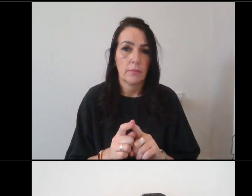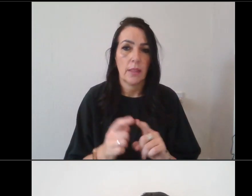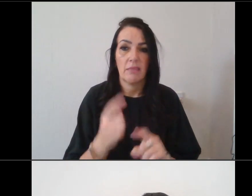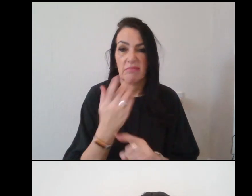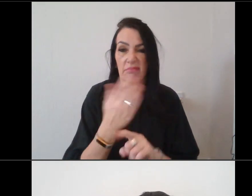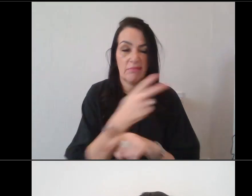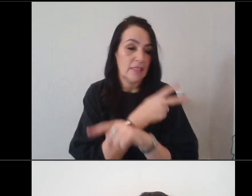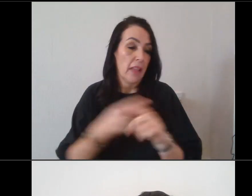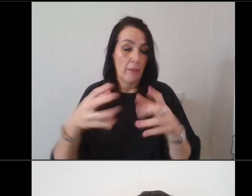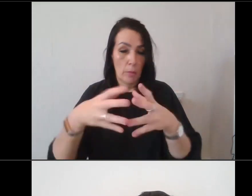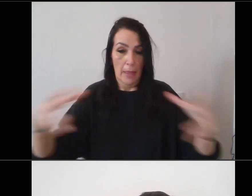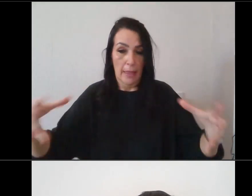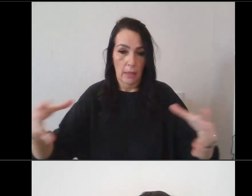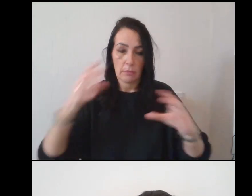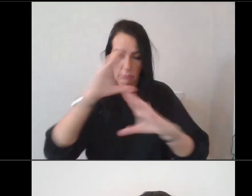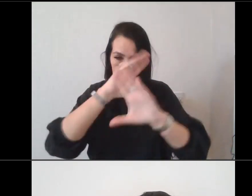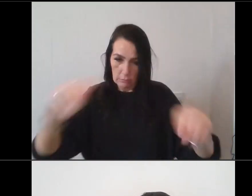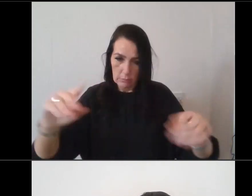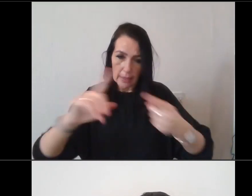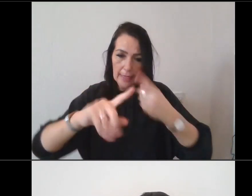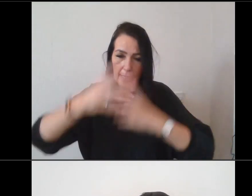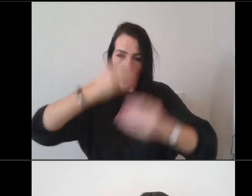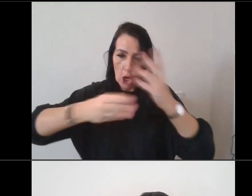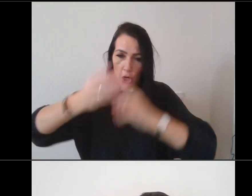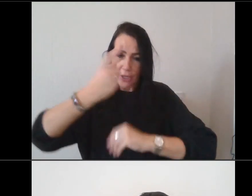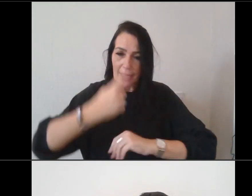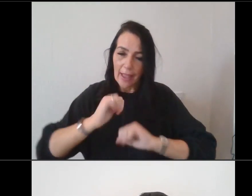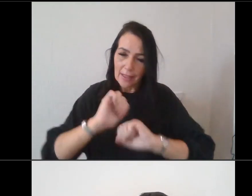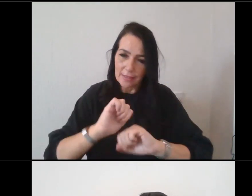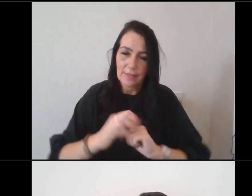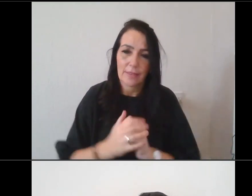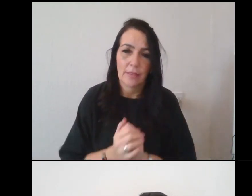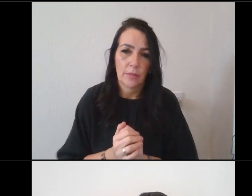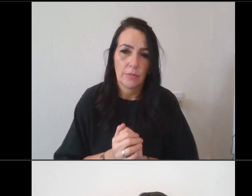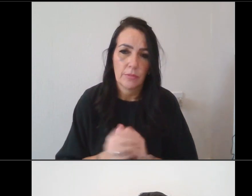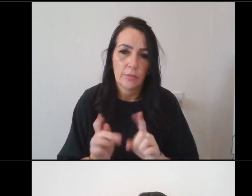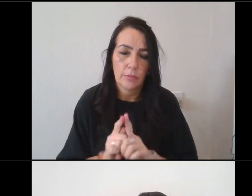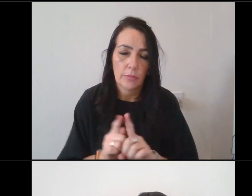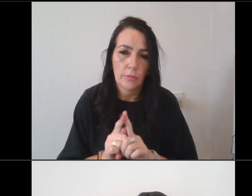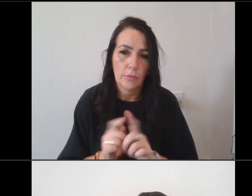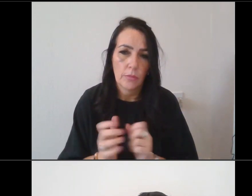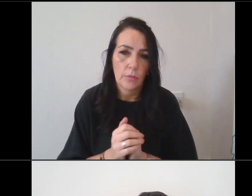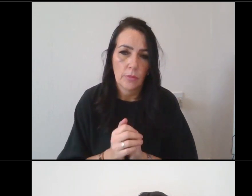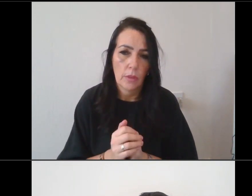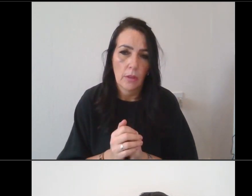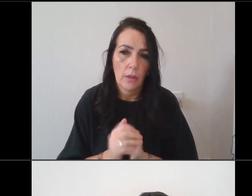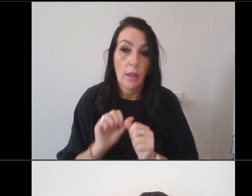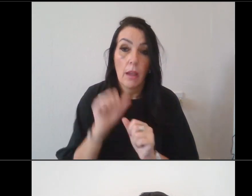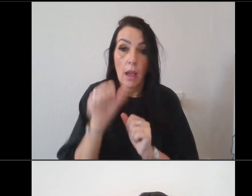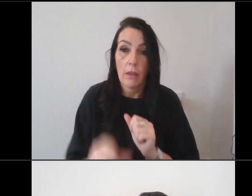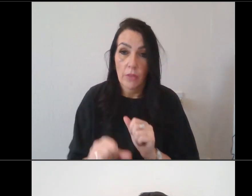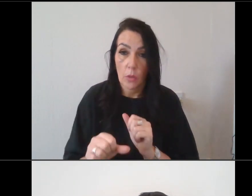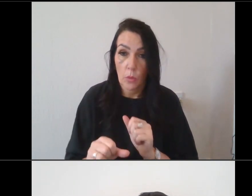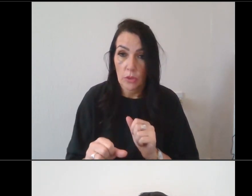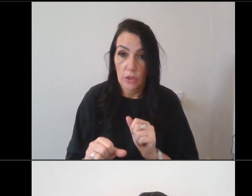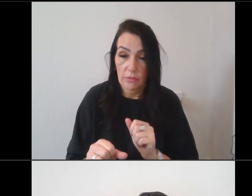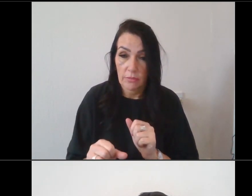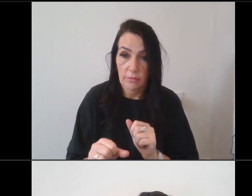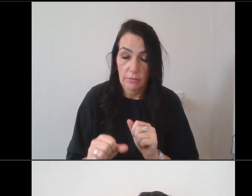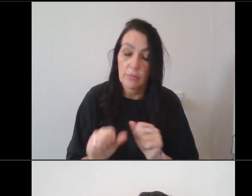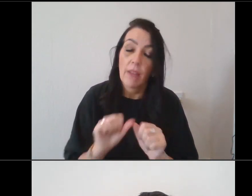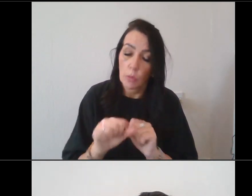workforce. What I would say is I tend to find it quite useful to then follow up any self-learning with like a